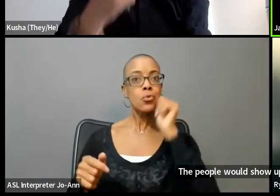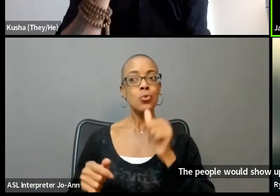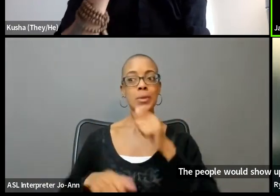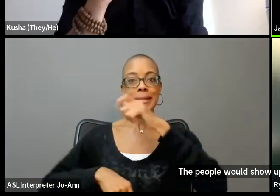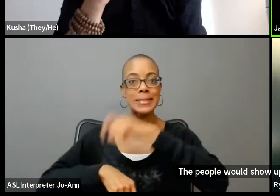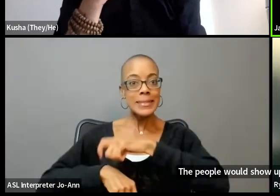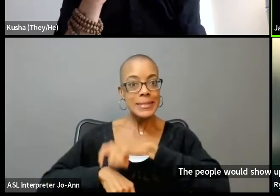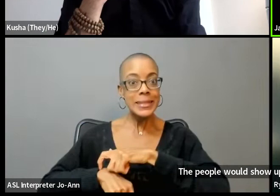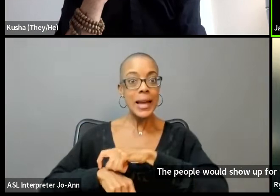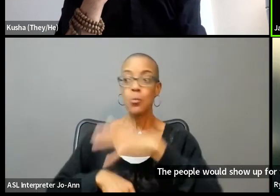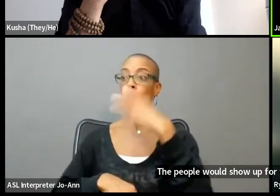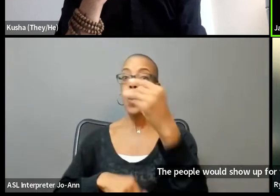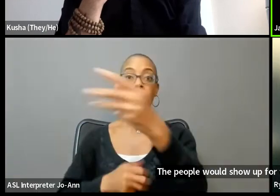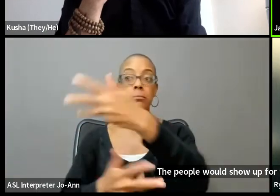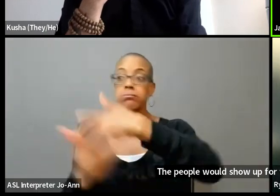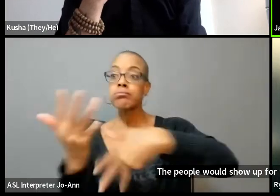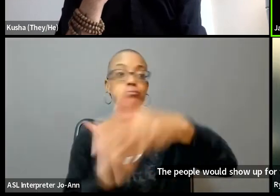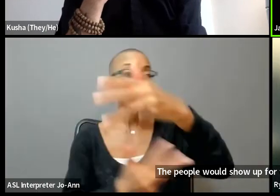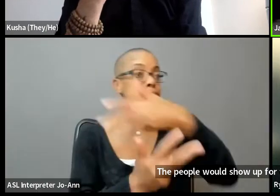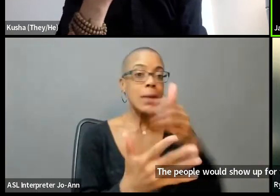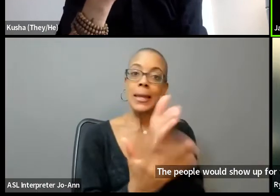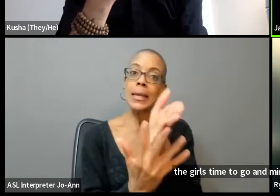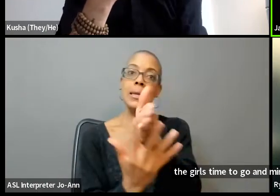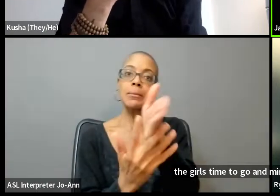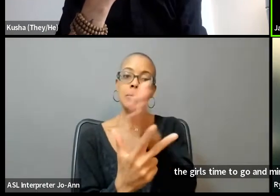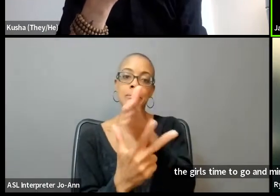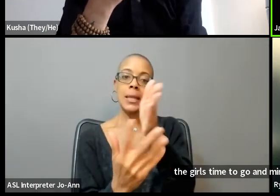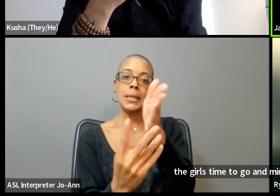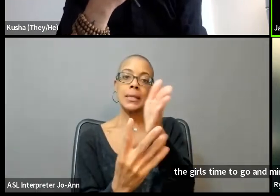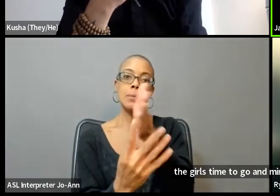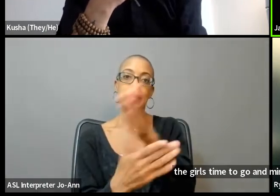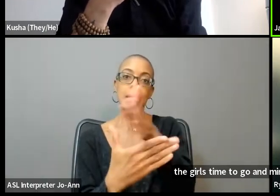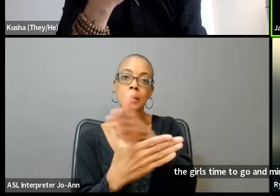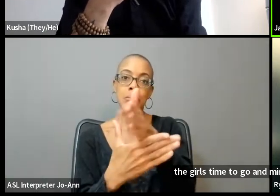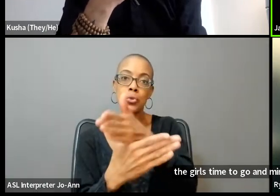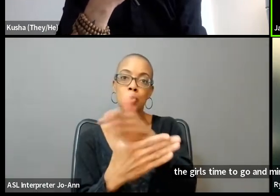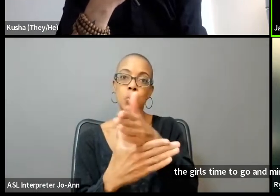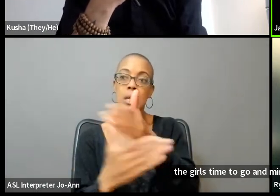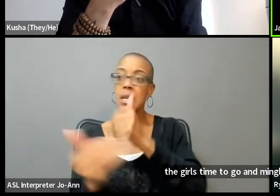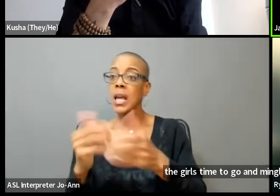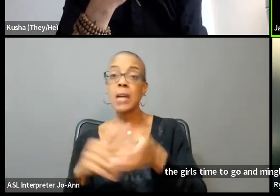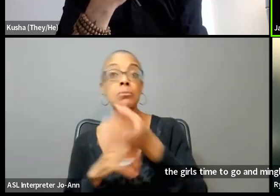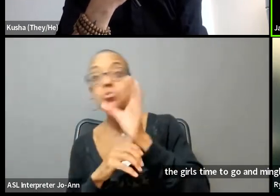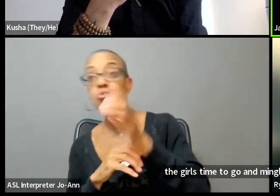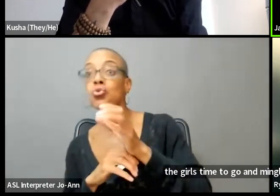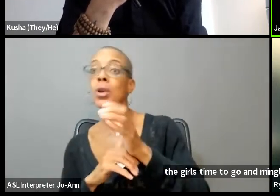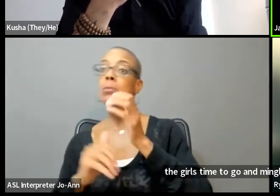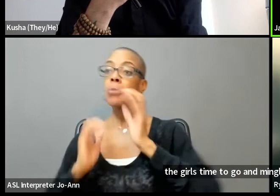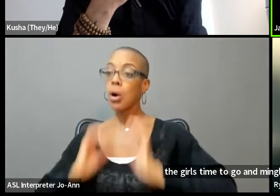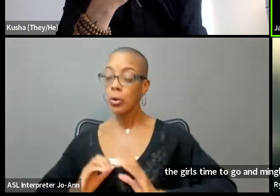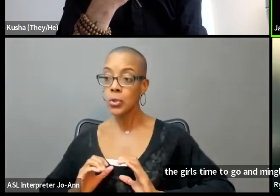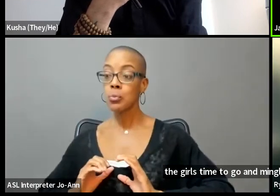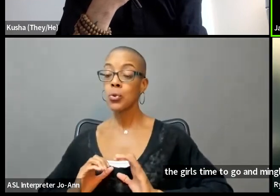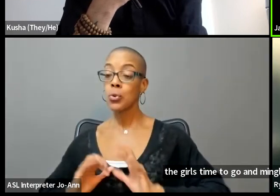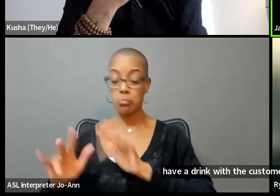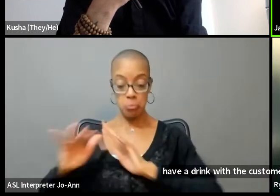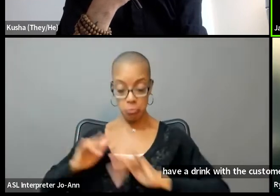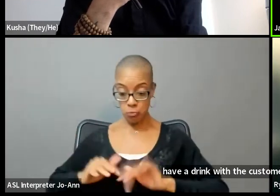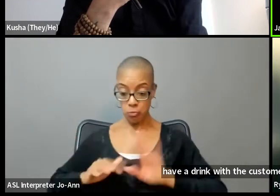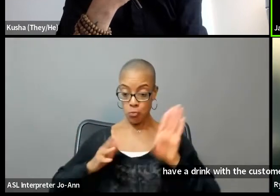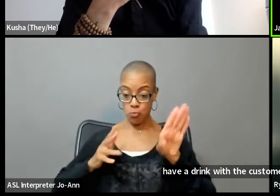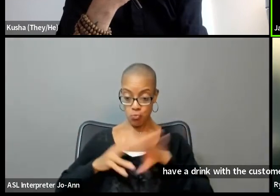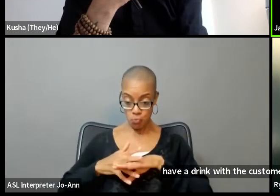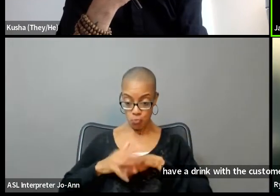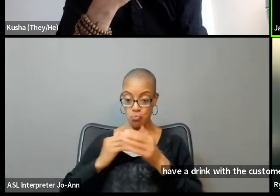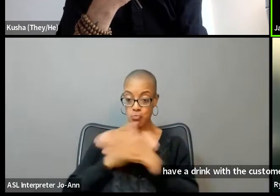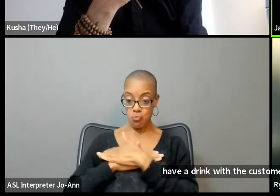and mingle in between shows and have a drink with the customers, and then go back and give it their all. 1,